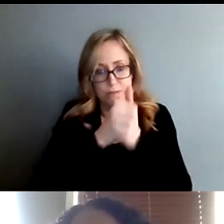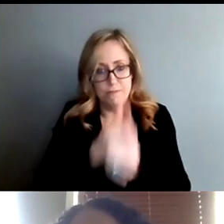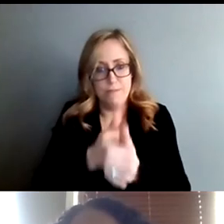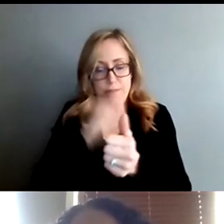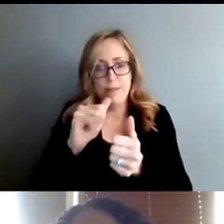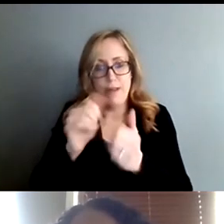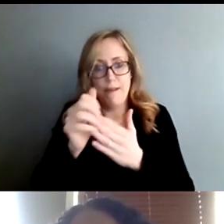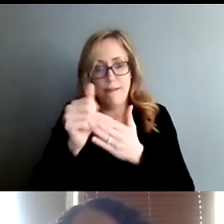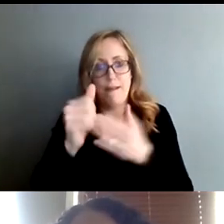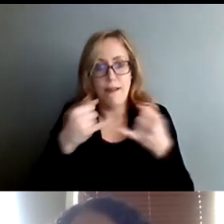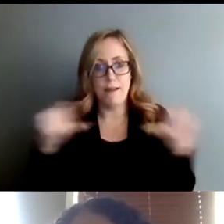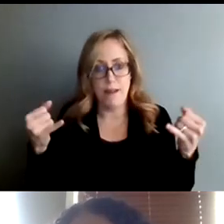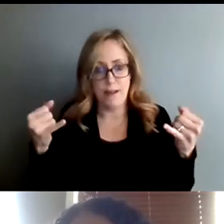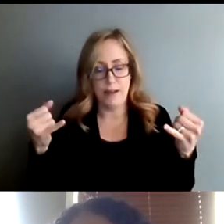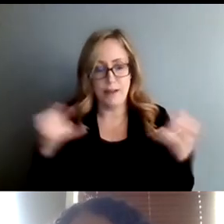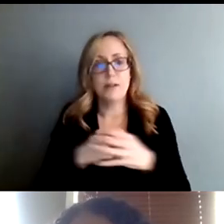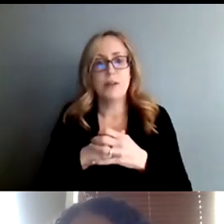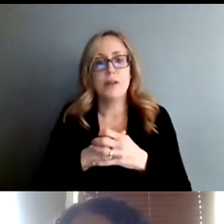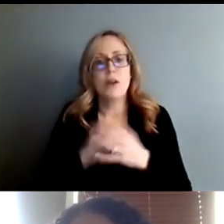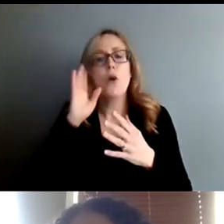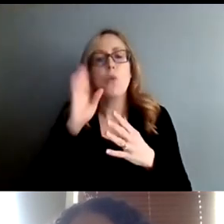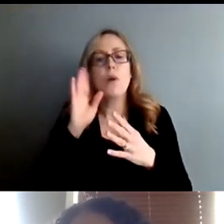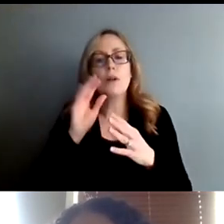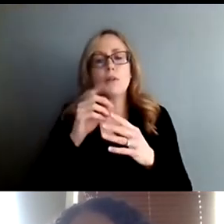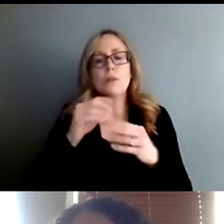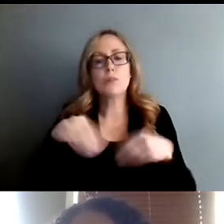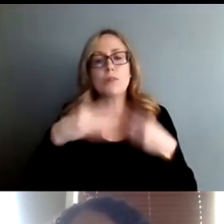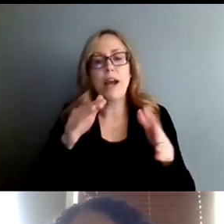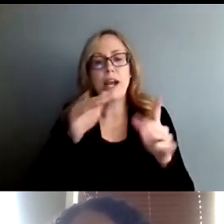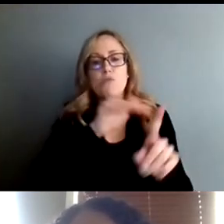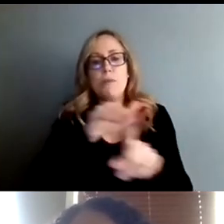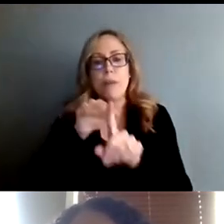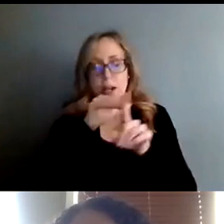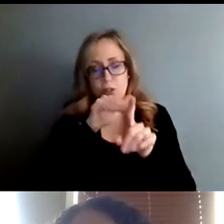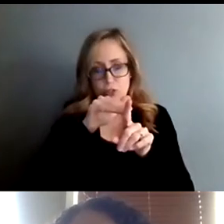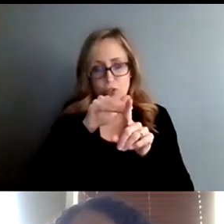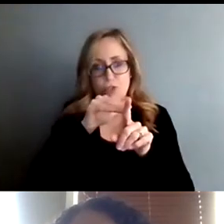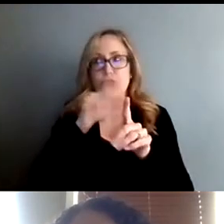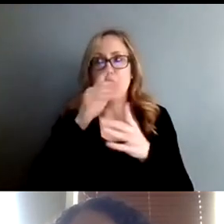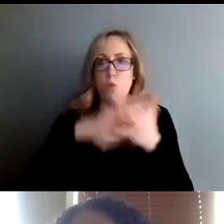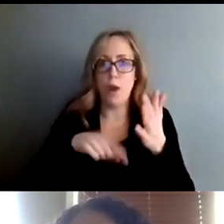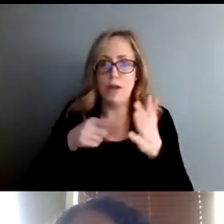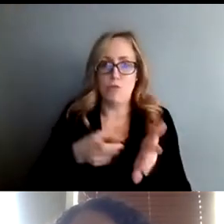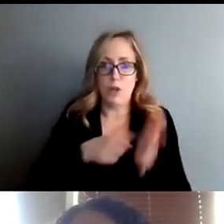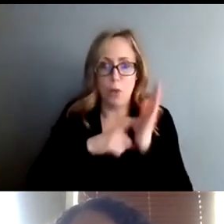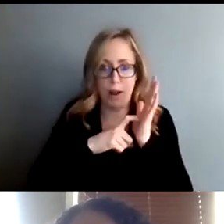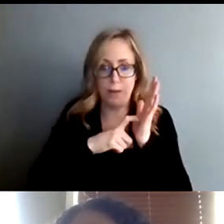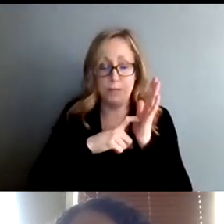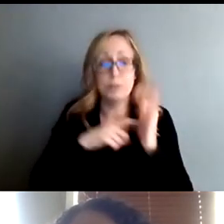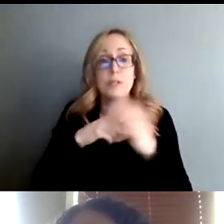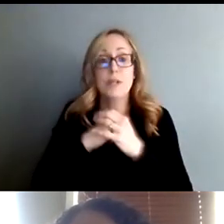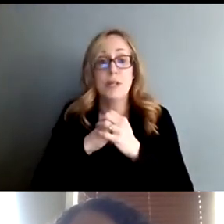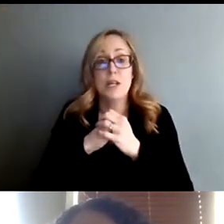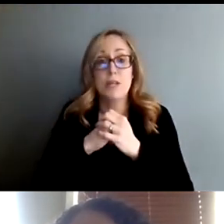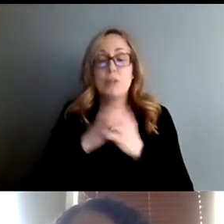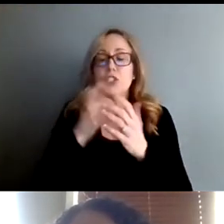make sure that we provide out reminders to families about what those requirements are as they evolve, but stay tuned to the state of Massachusetts